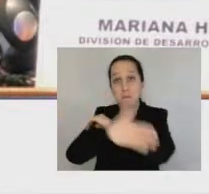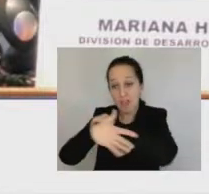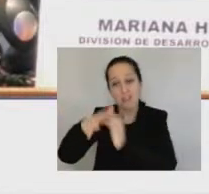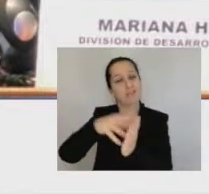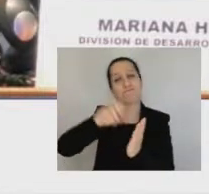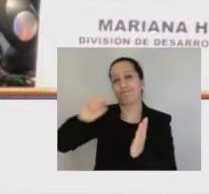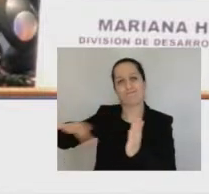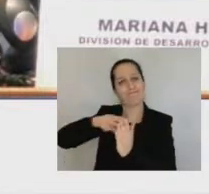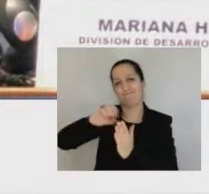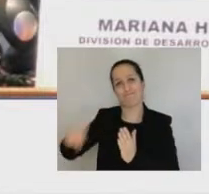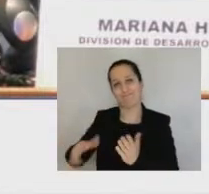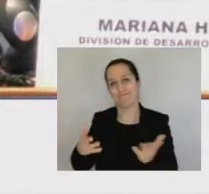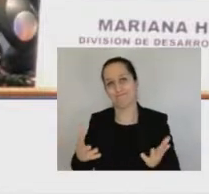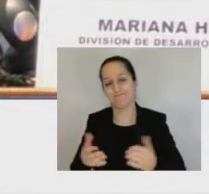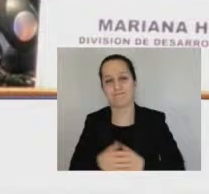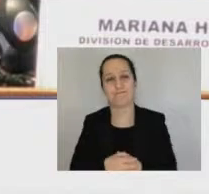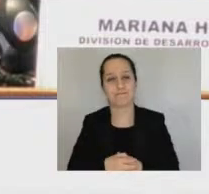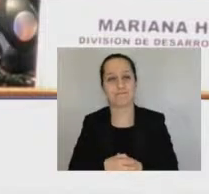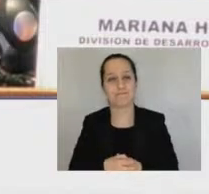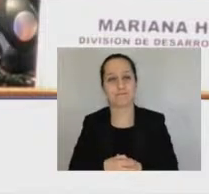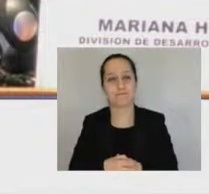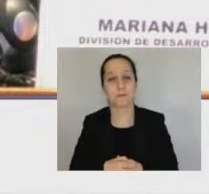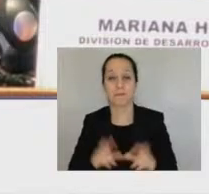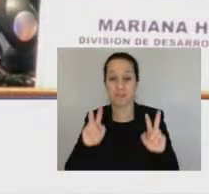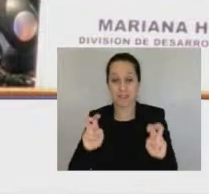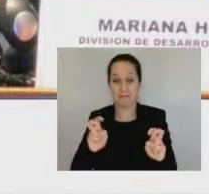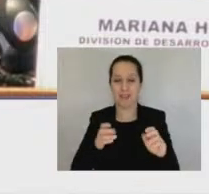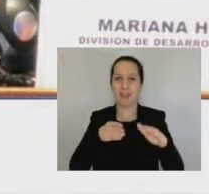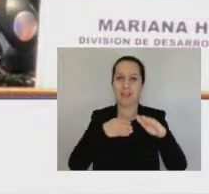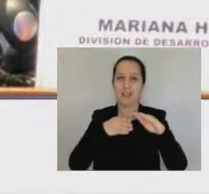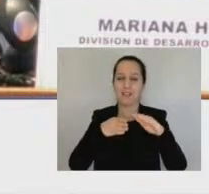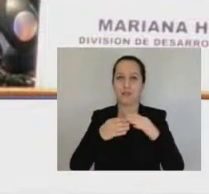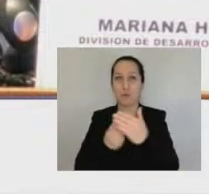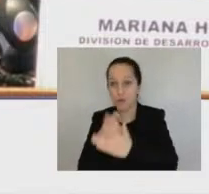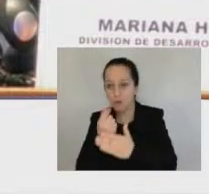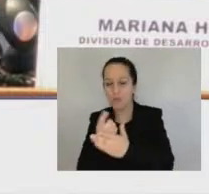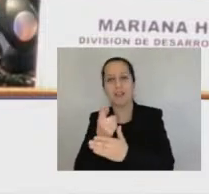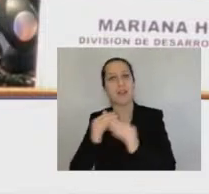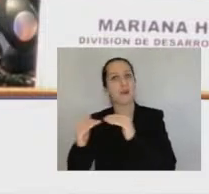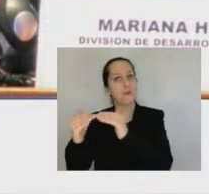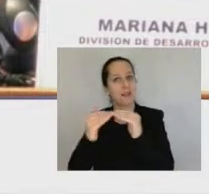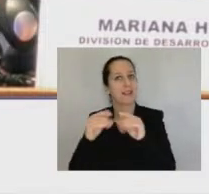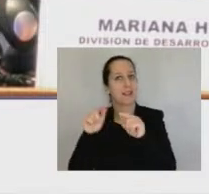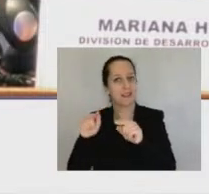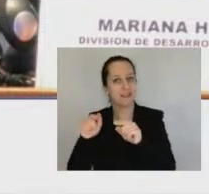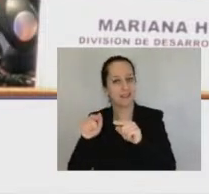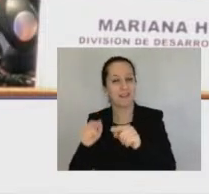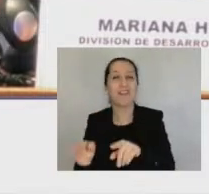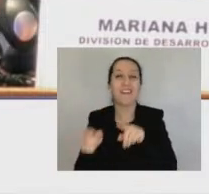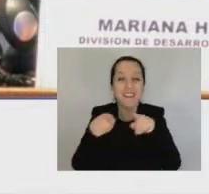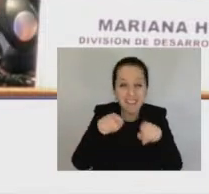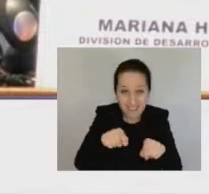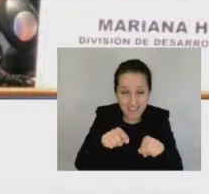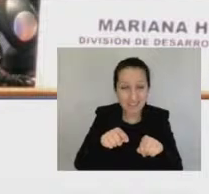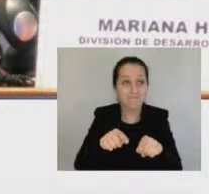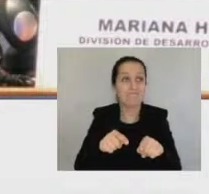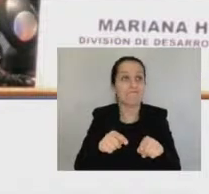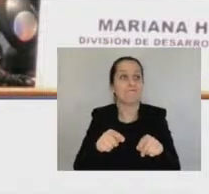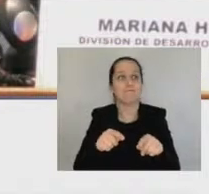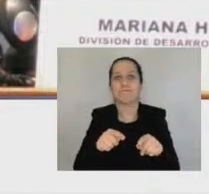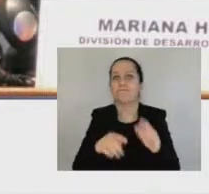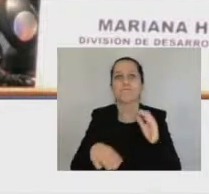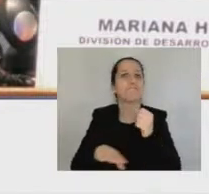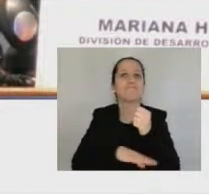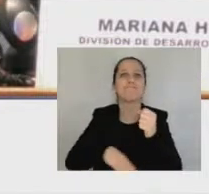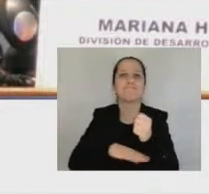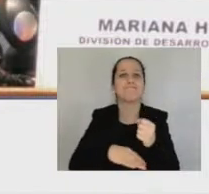There, the index of unequal opportunities, as represented by a minimum, we have that